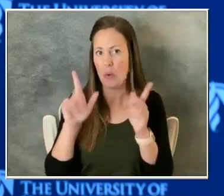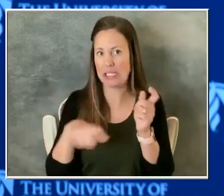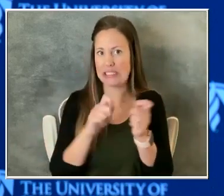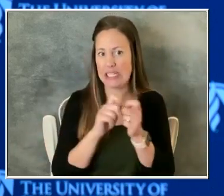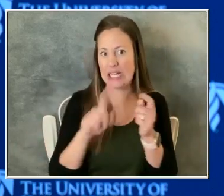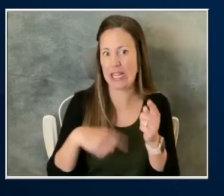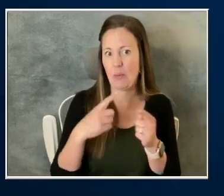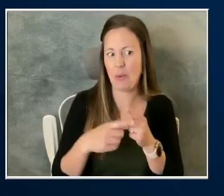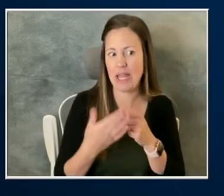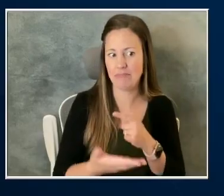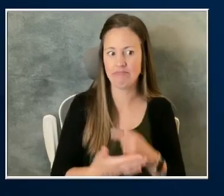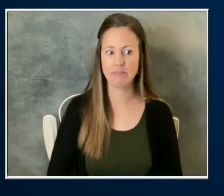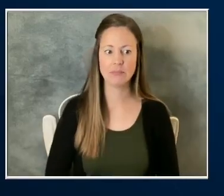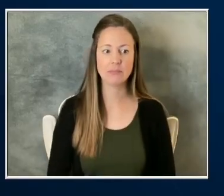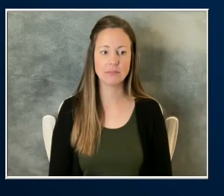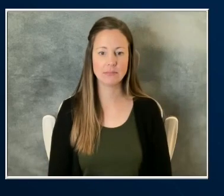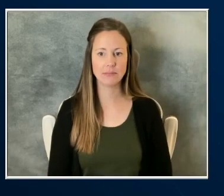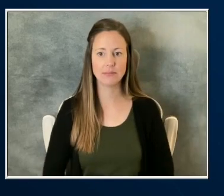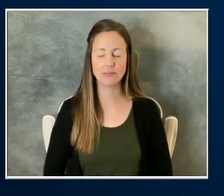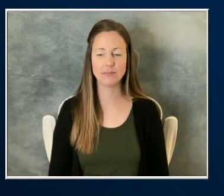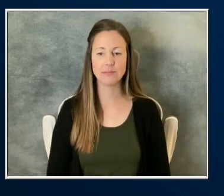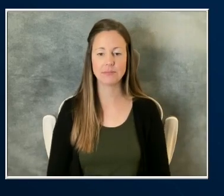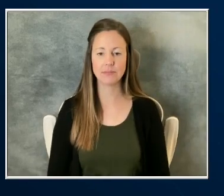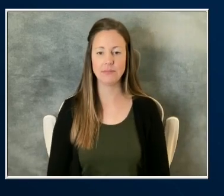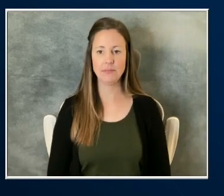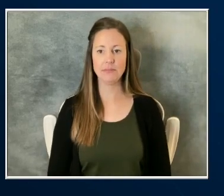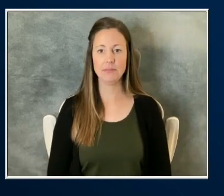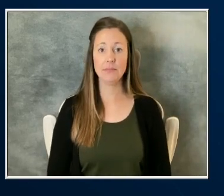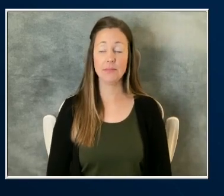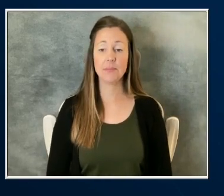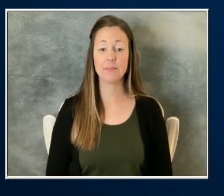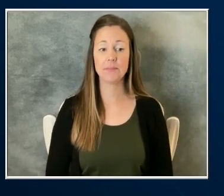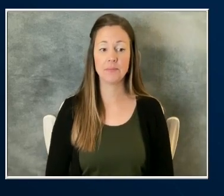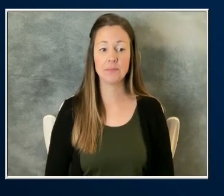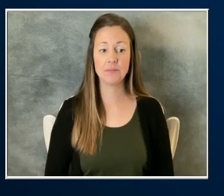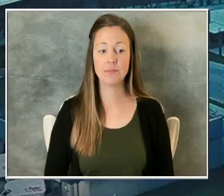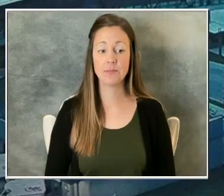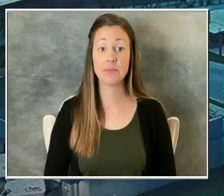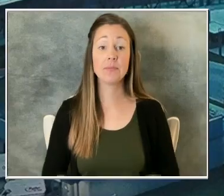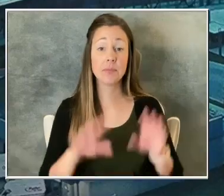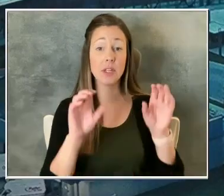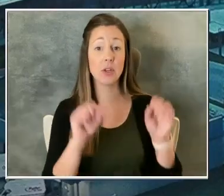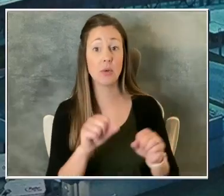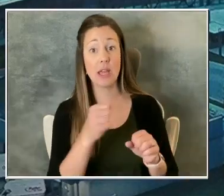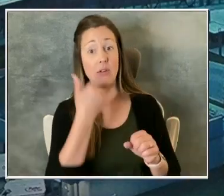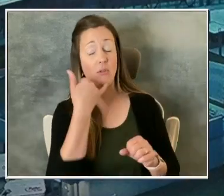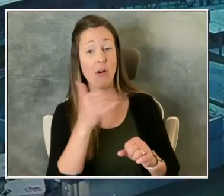in Hayes. Two thoughts. One, check with the public health department in